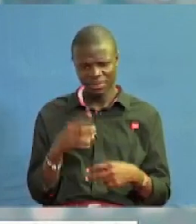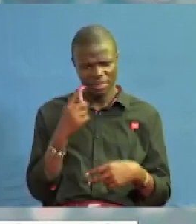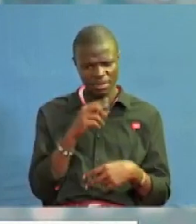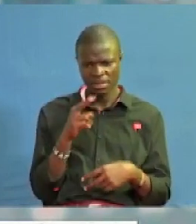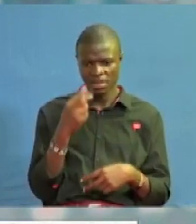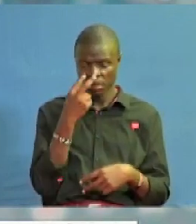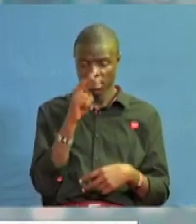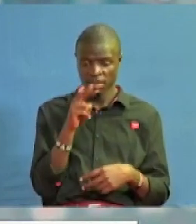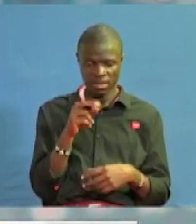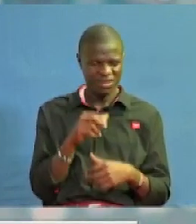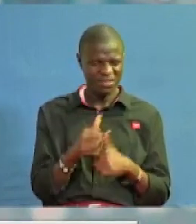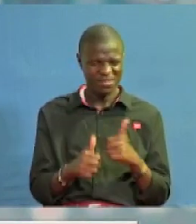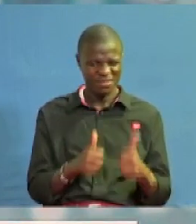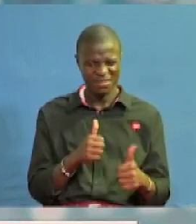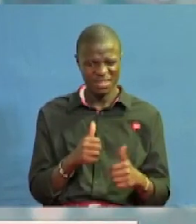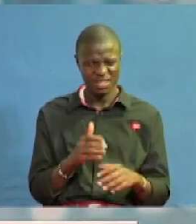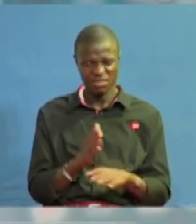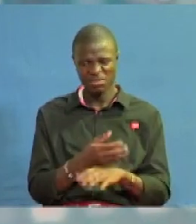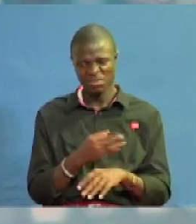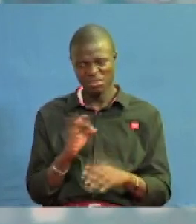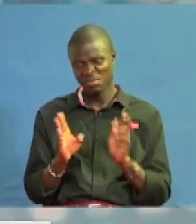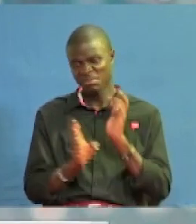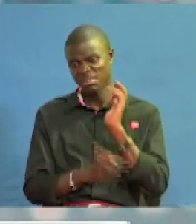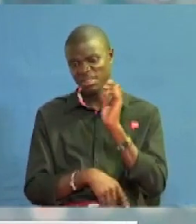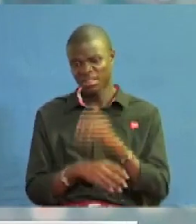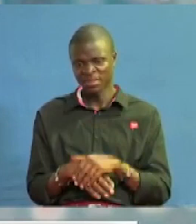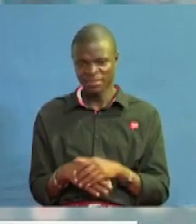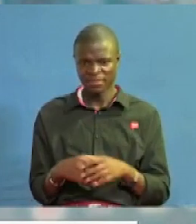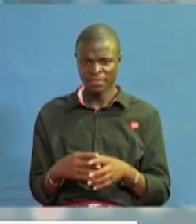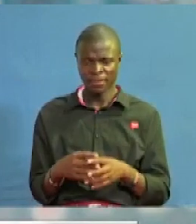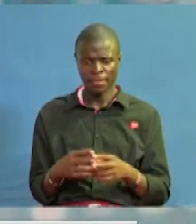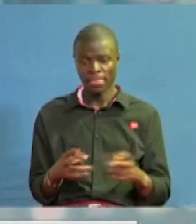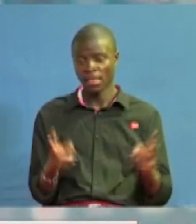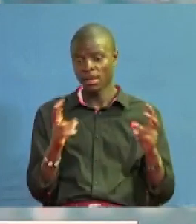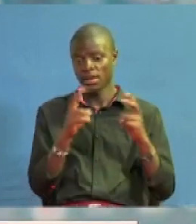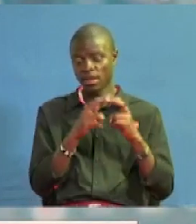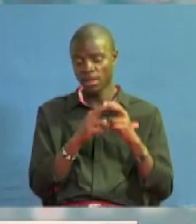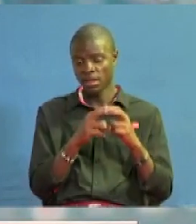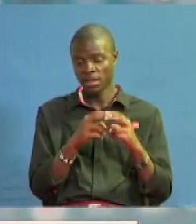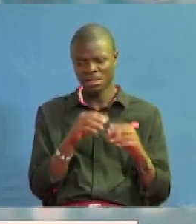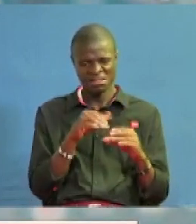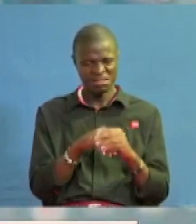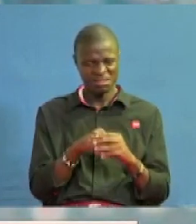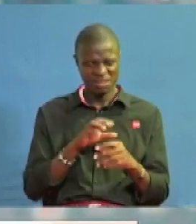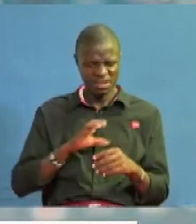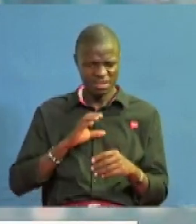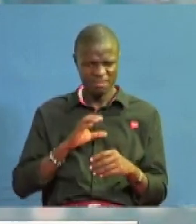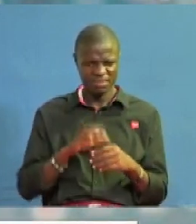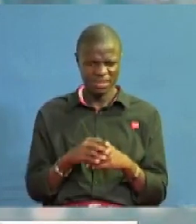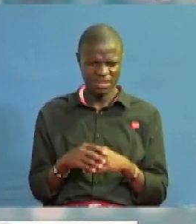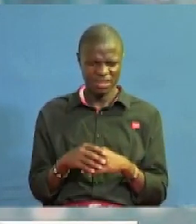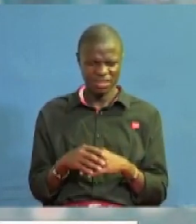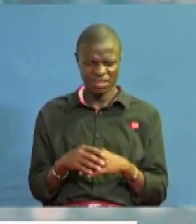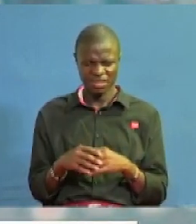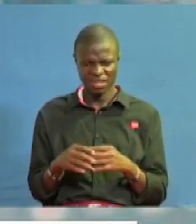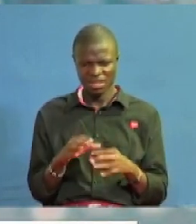can see whether a company is making profits or losses. Okay. Or also, if you are technologically savvy, you can log into the company's websites. All